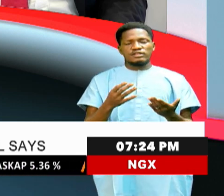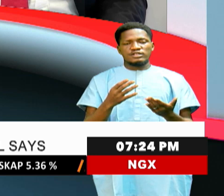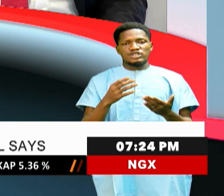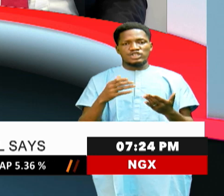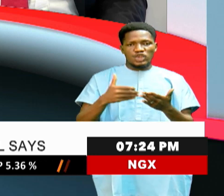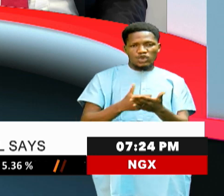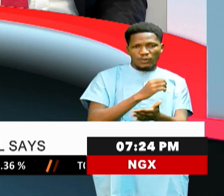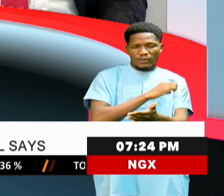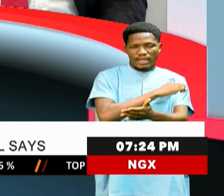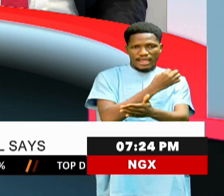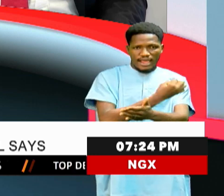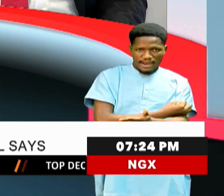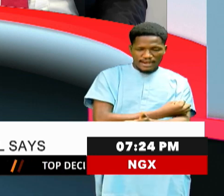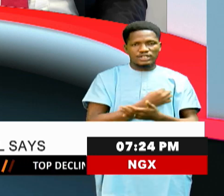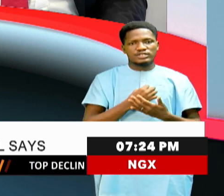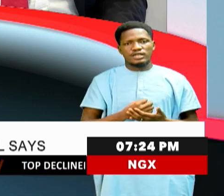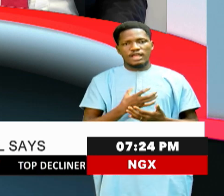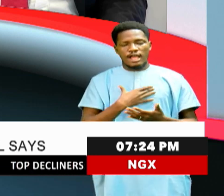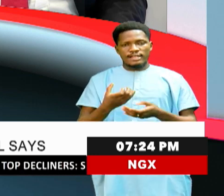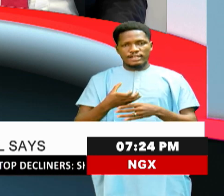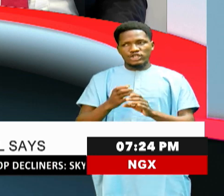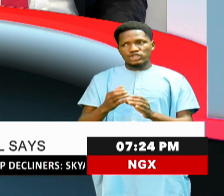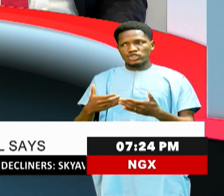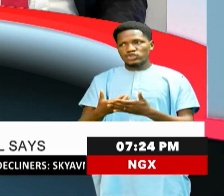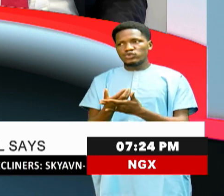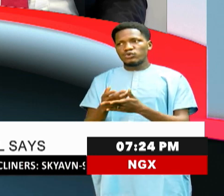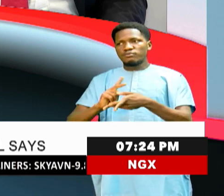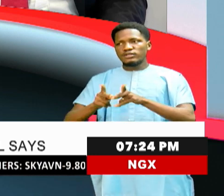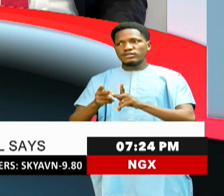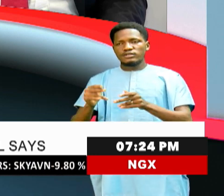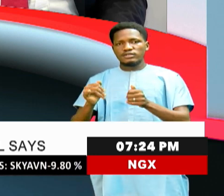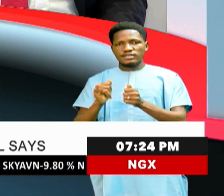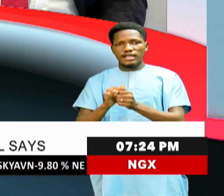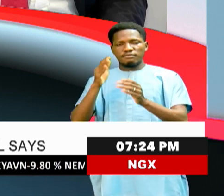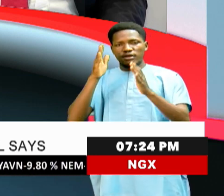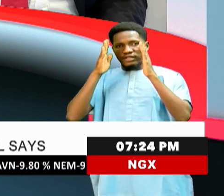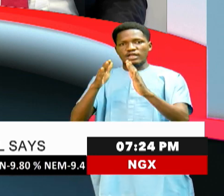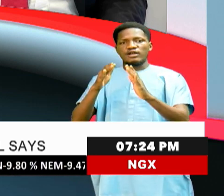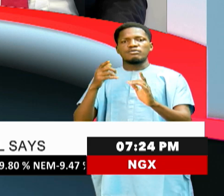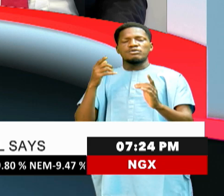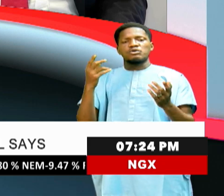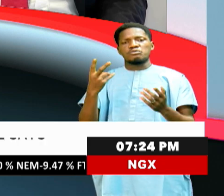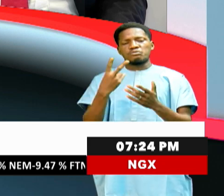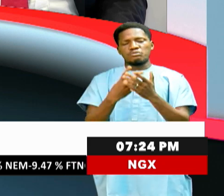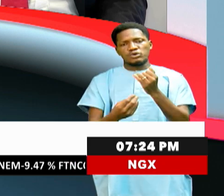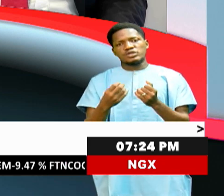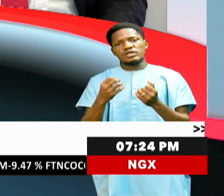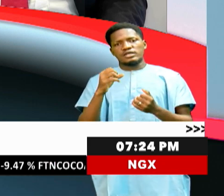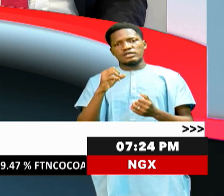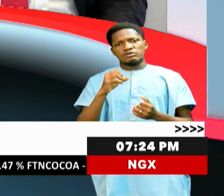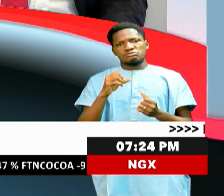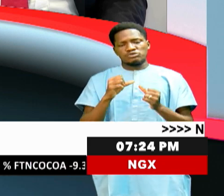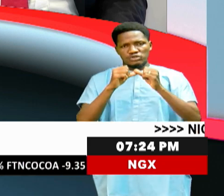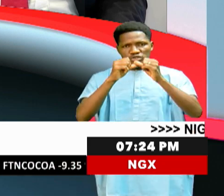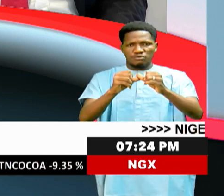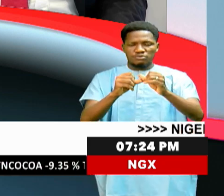and forge new partnerships that prioritize both sustainable development and climate